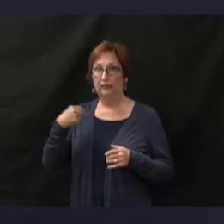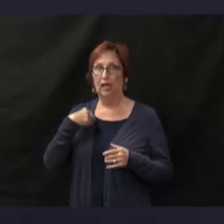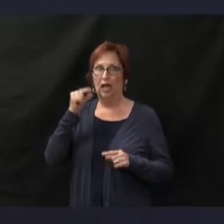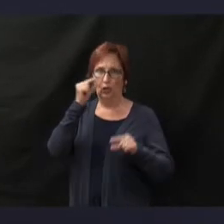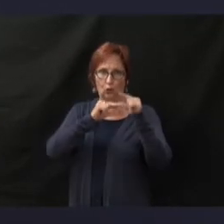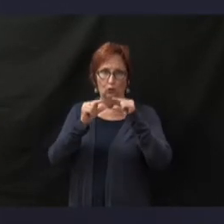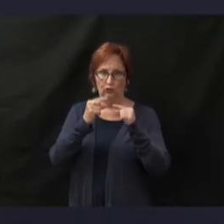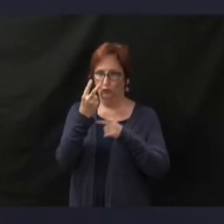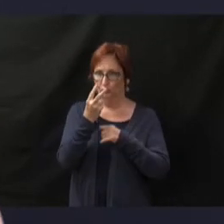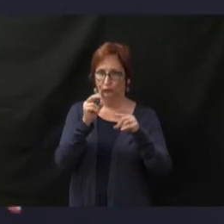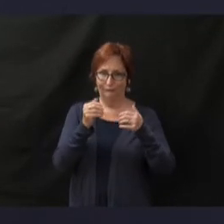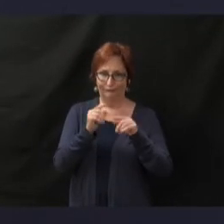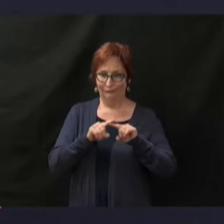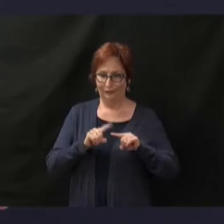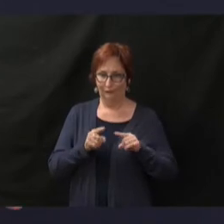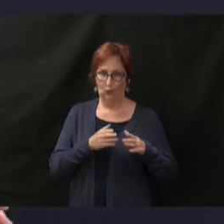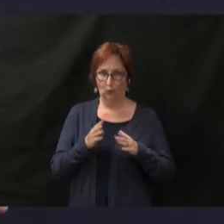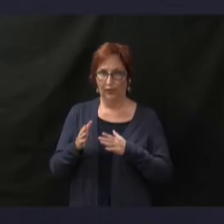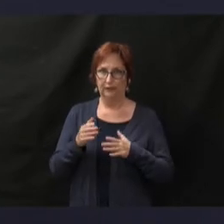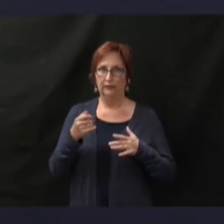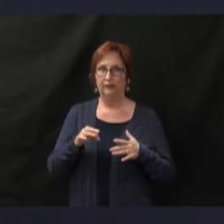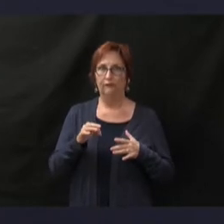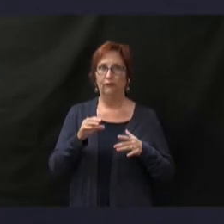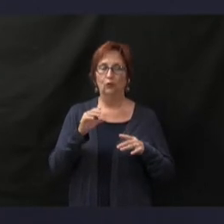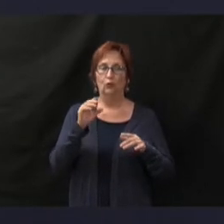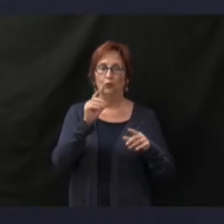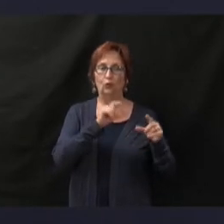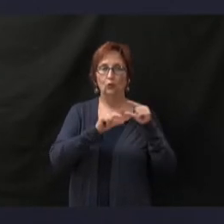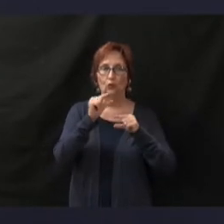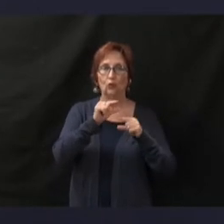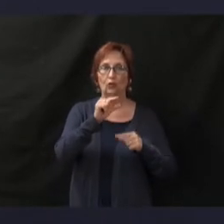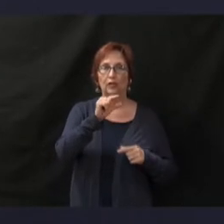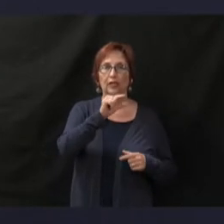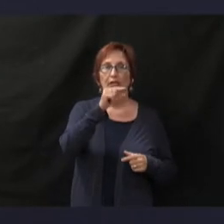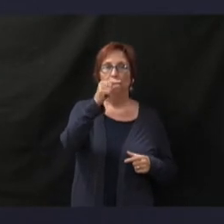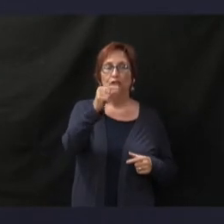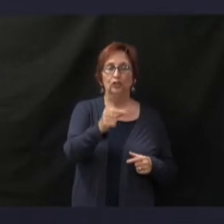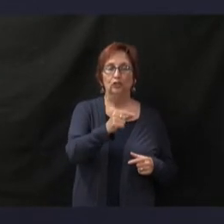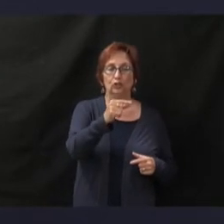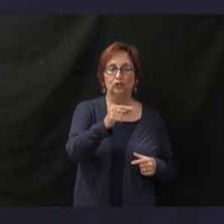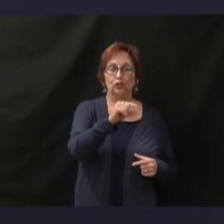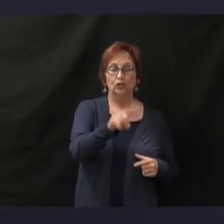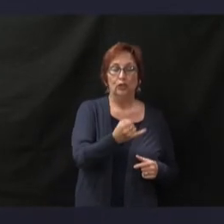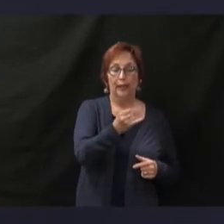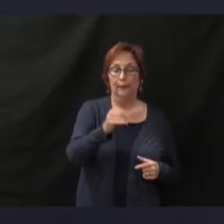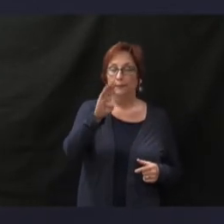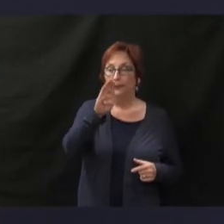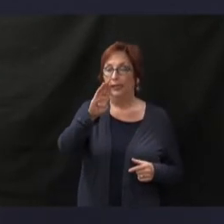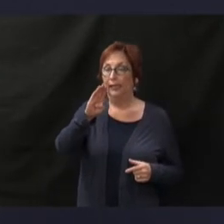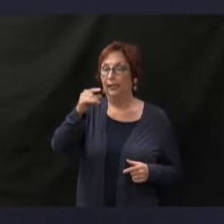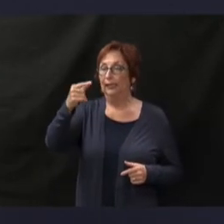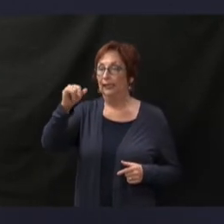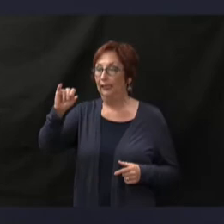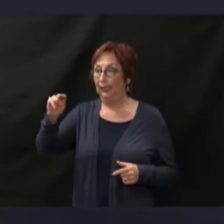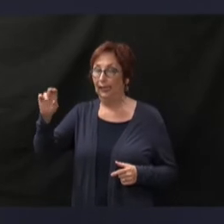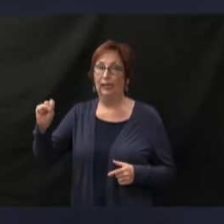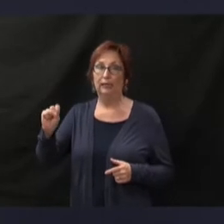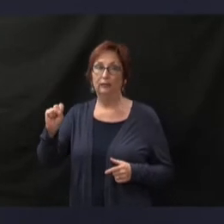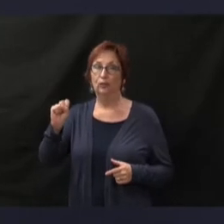different ways. If you Google JB Games Orton Gillingham, then you'll get